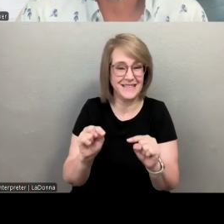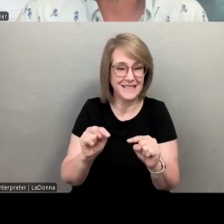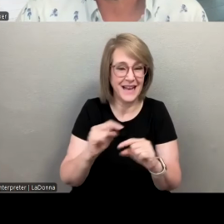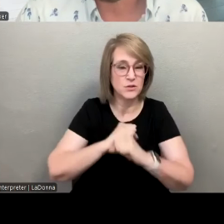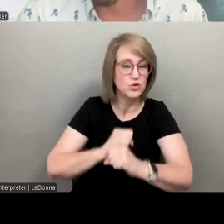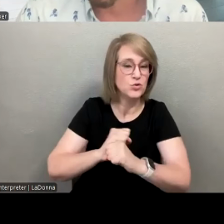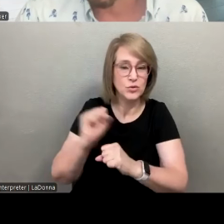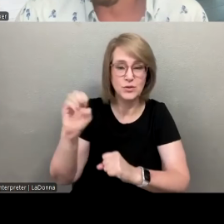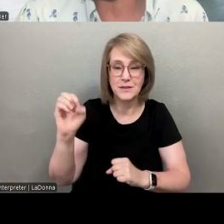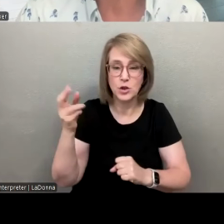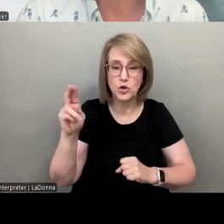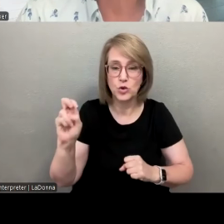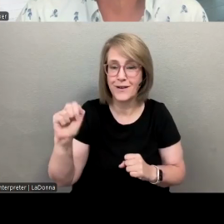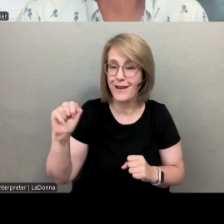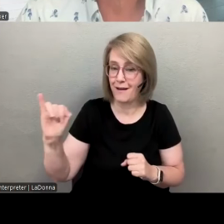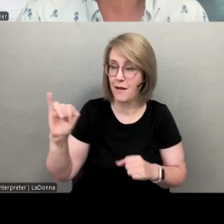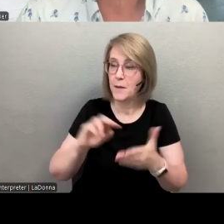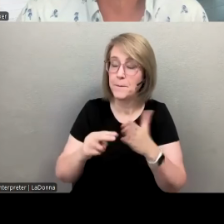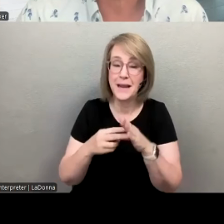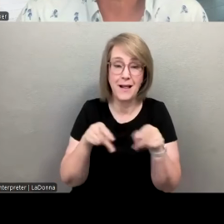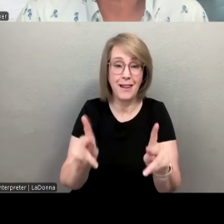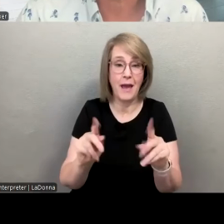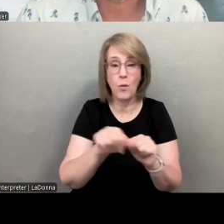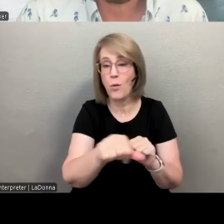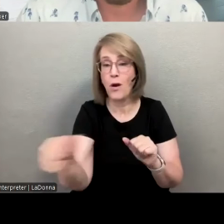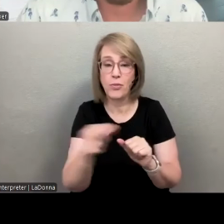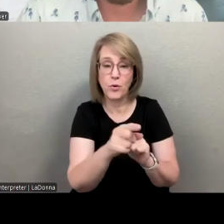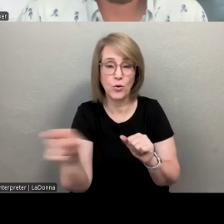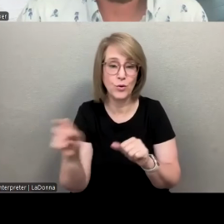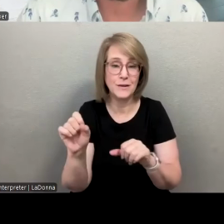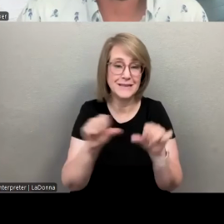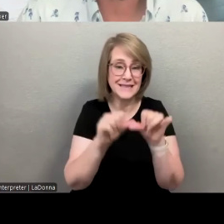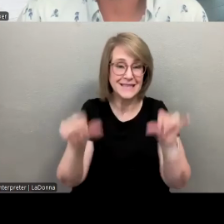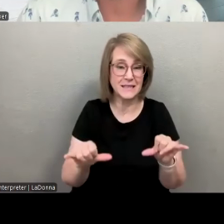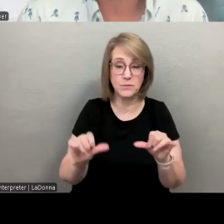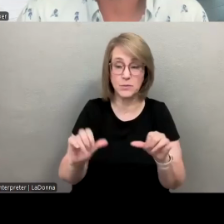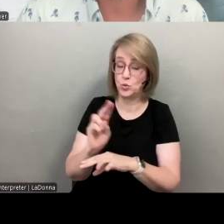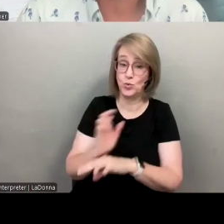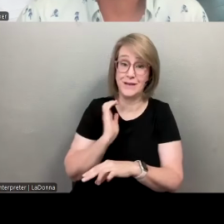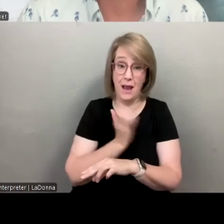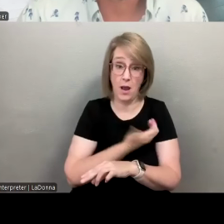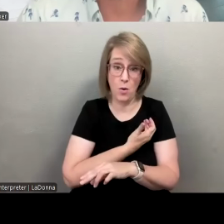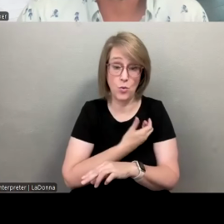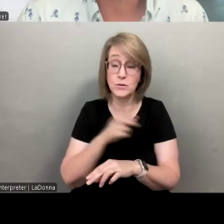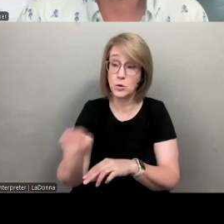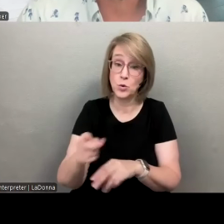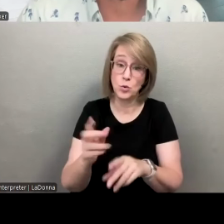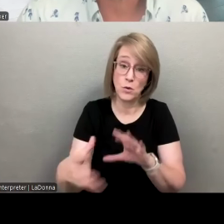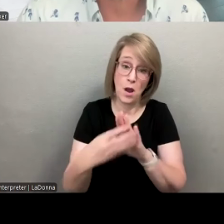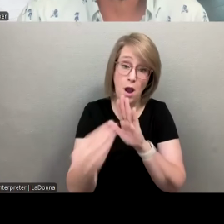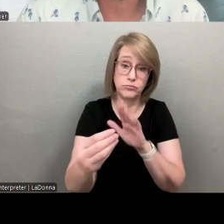systems to use our algorithms and then populate pieces of their data, or we can kind of go the other direction. So it's pretty